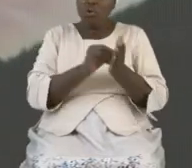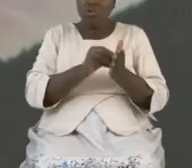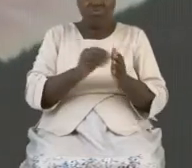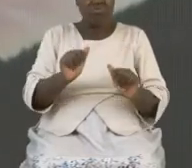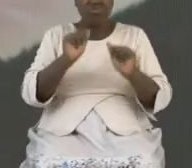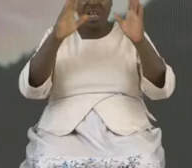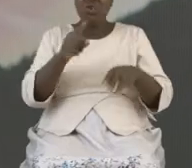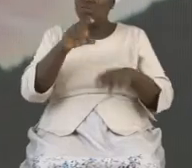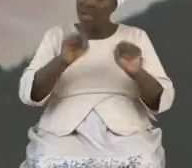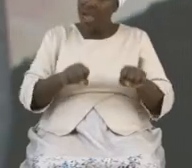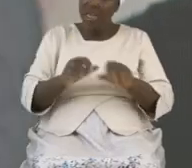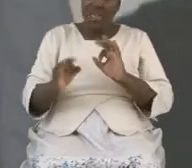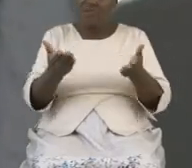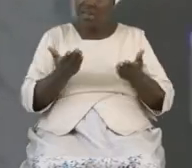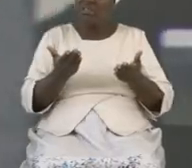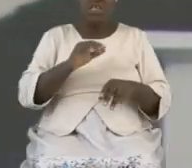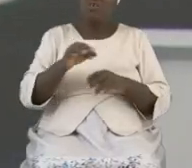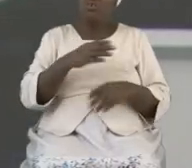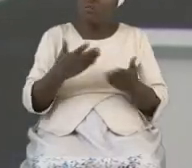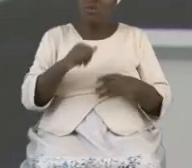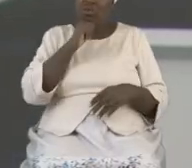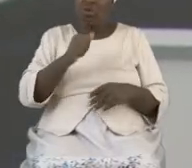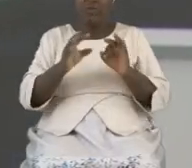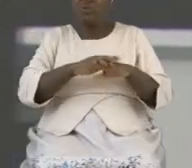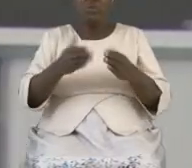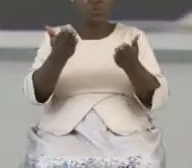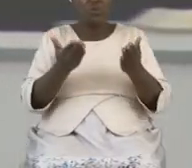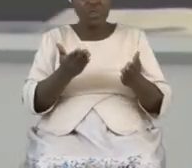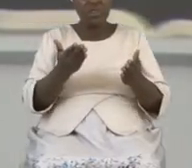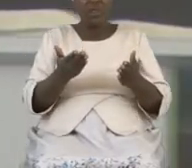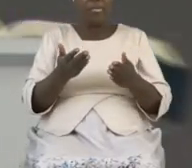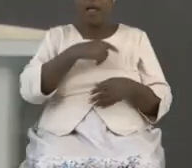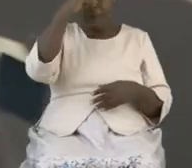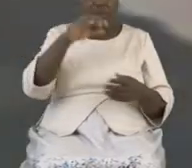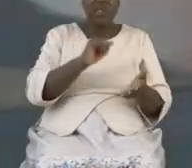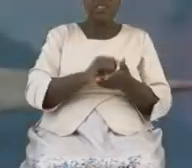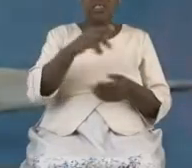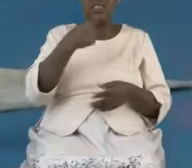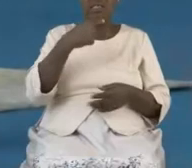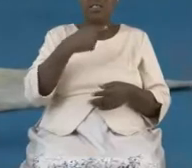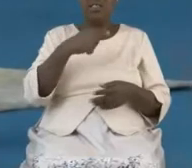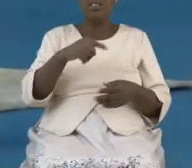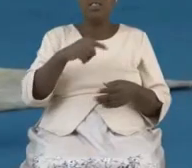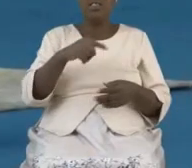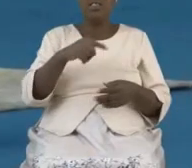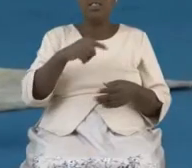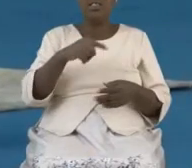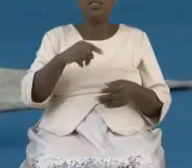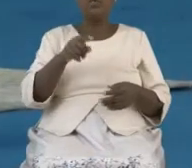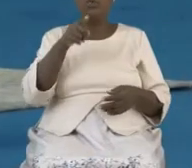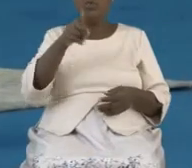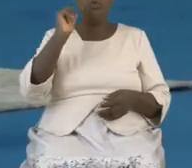don't want. Because now it says you will not yield your members